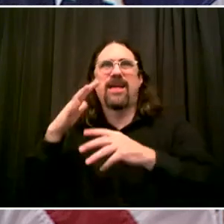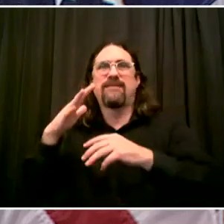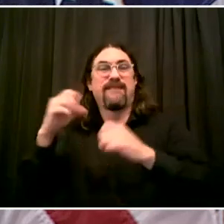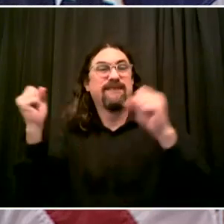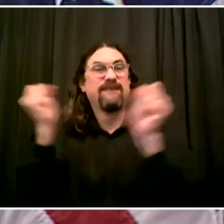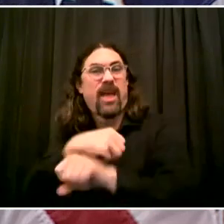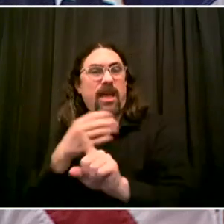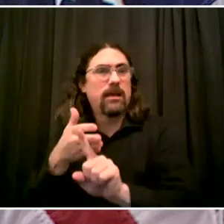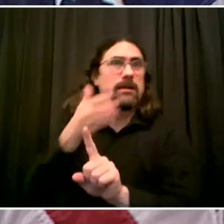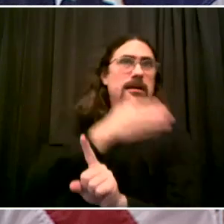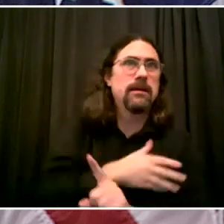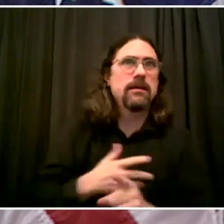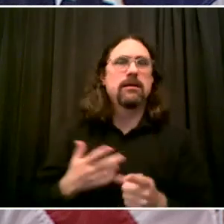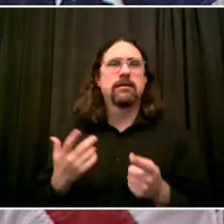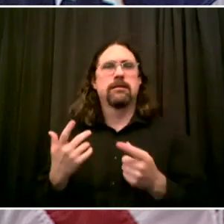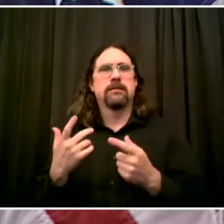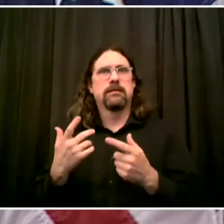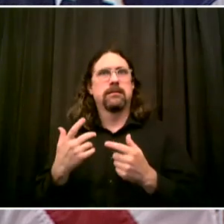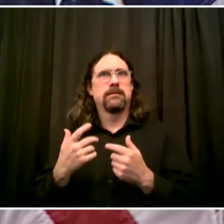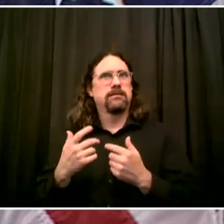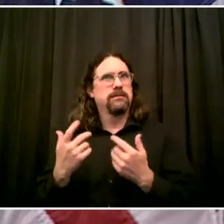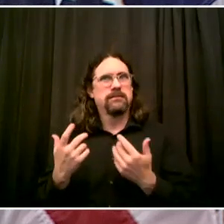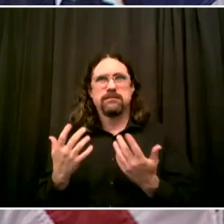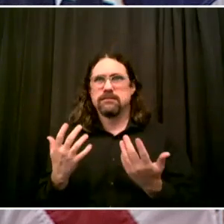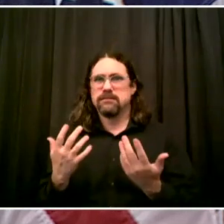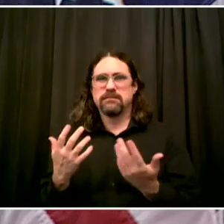understood. Commissioner, you want to speak to that?